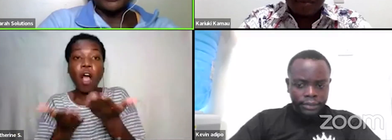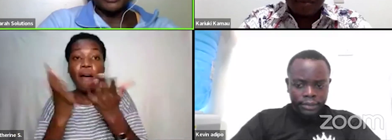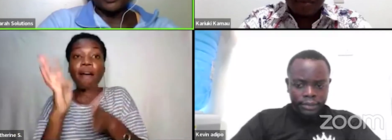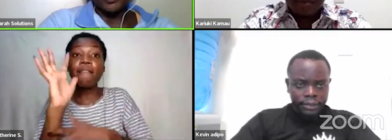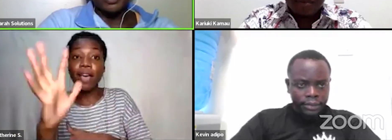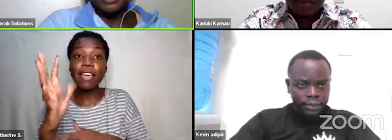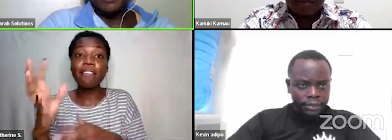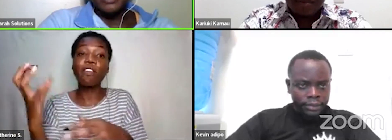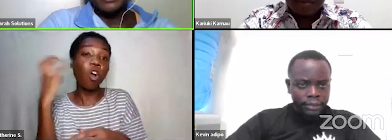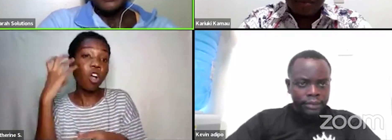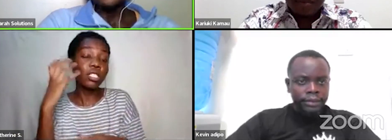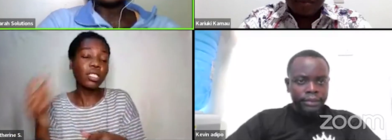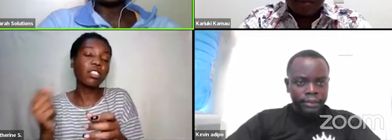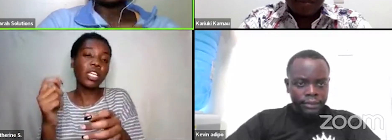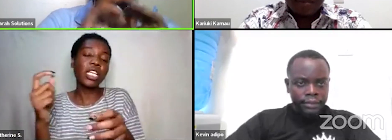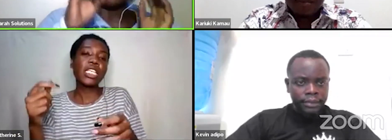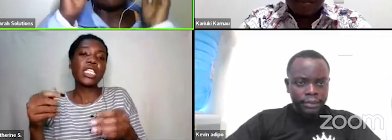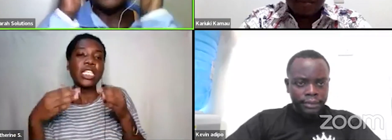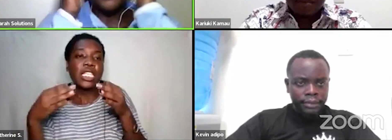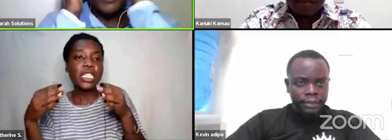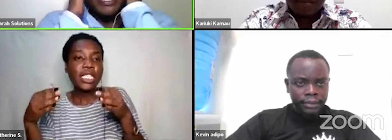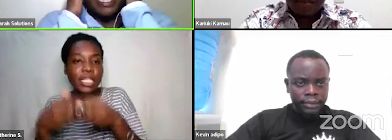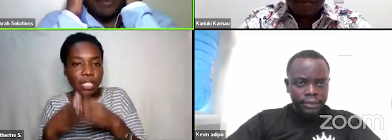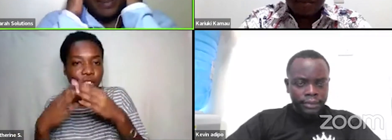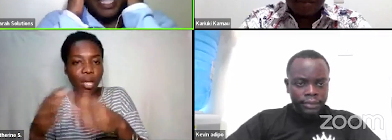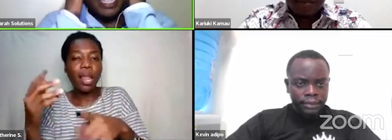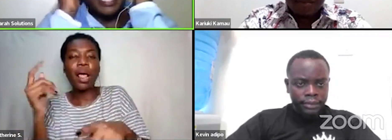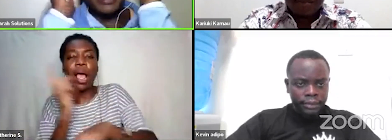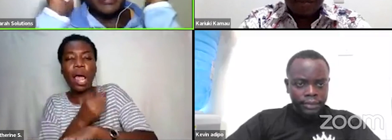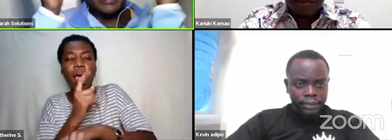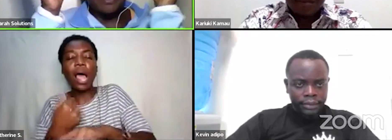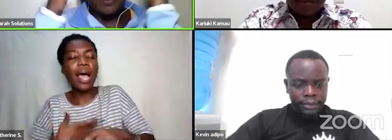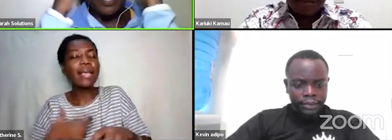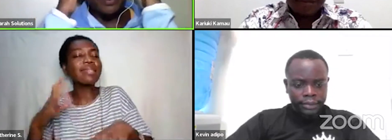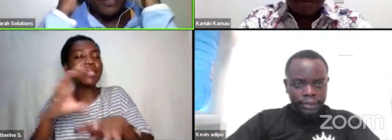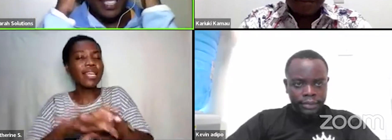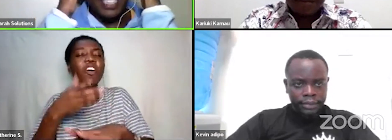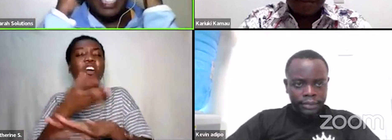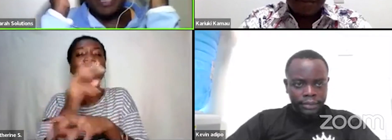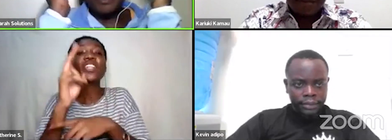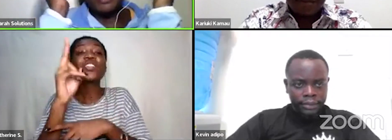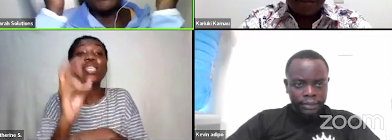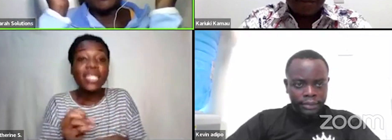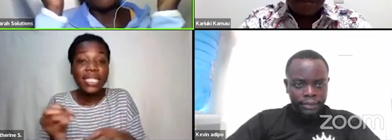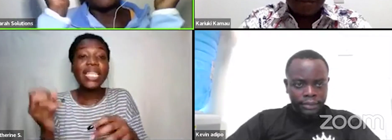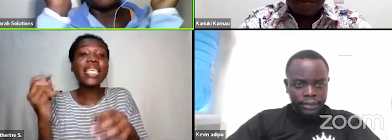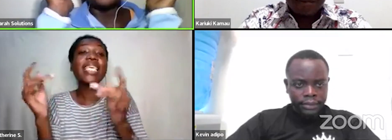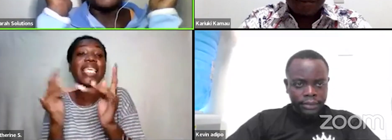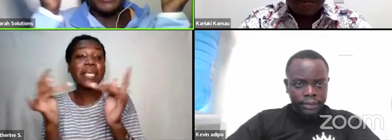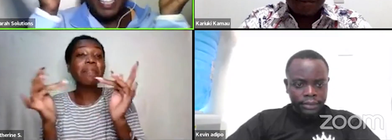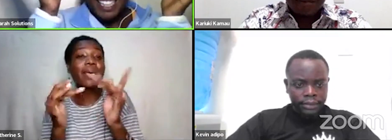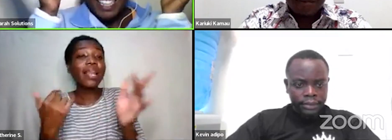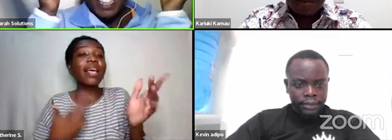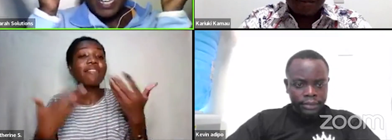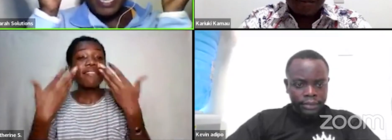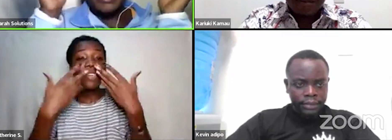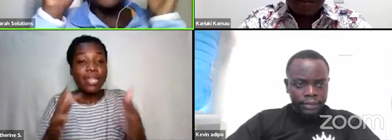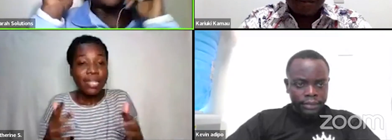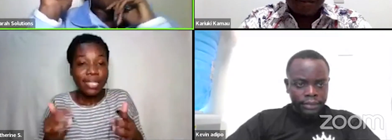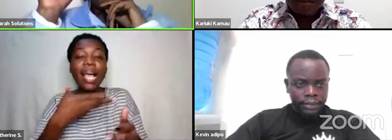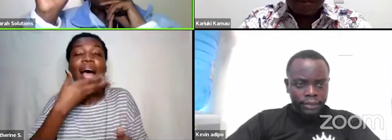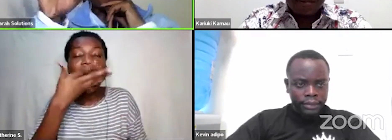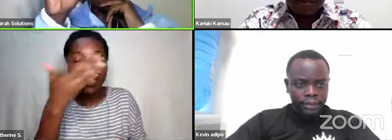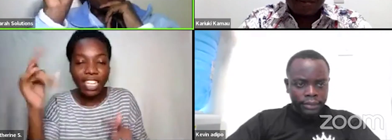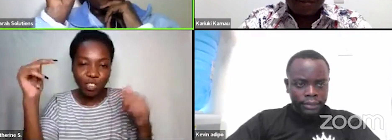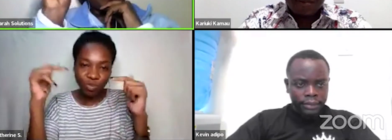courses on sexual harassment. We received over 20 emails. Like Yani, we were finishing responding to some of them today.